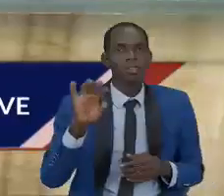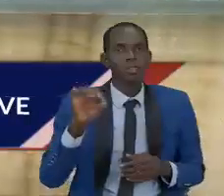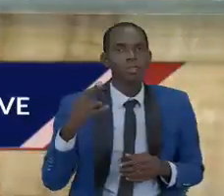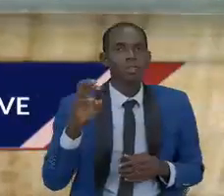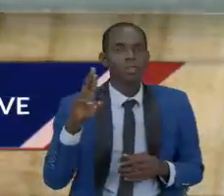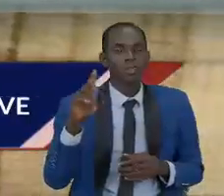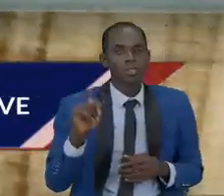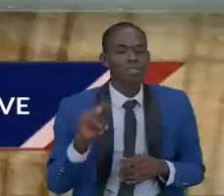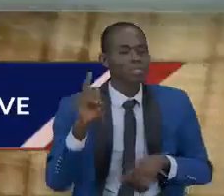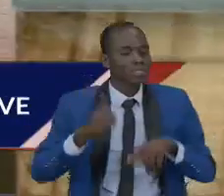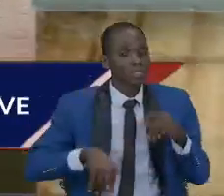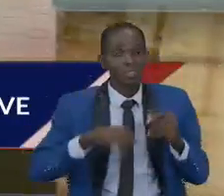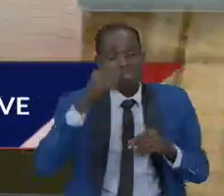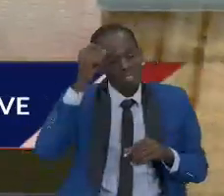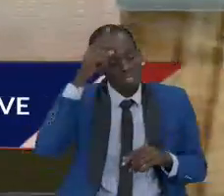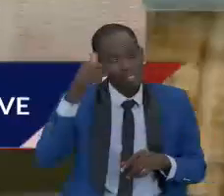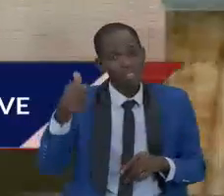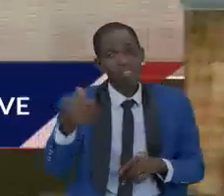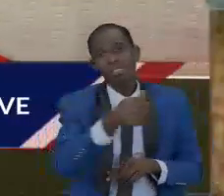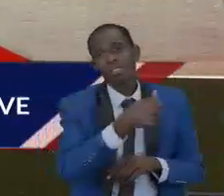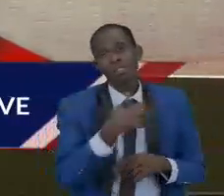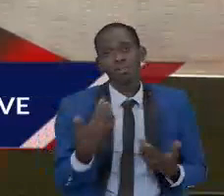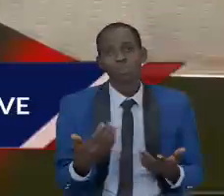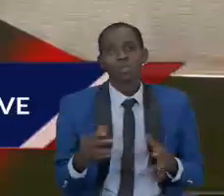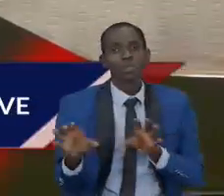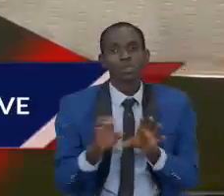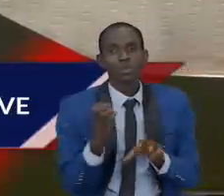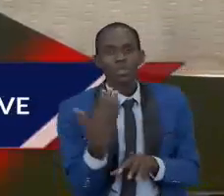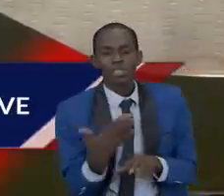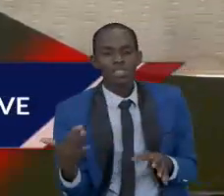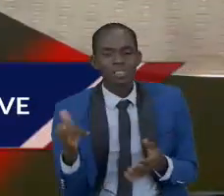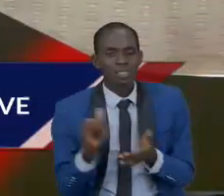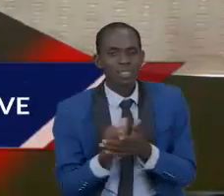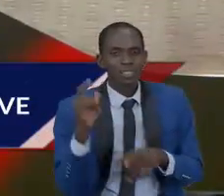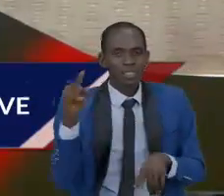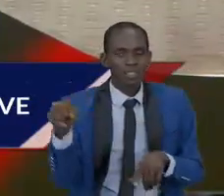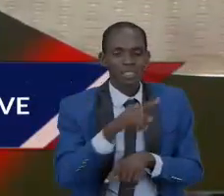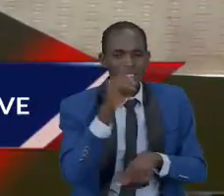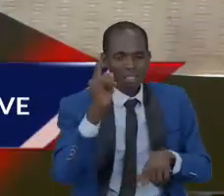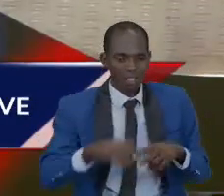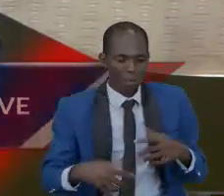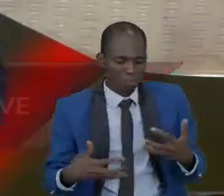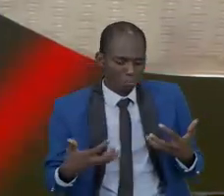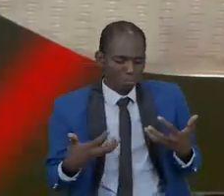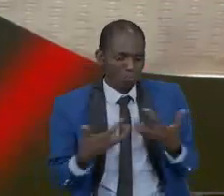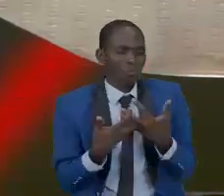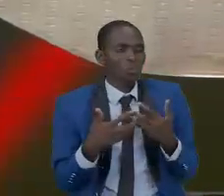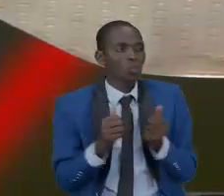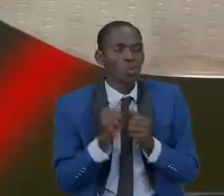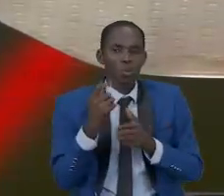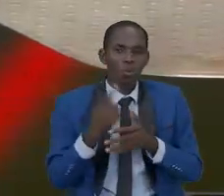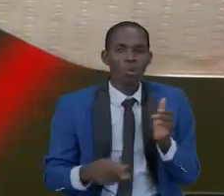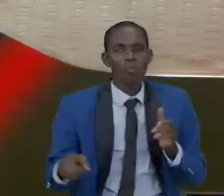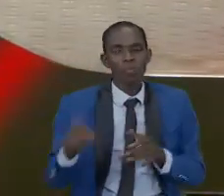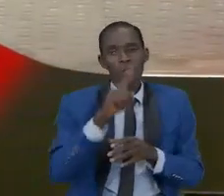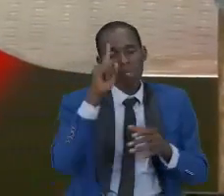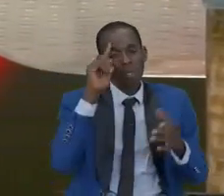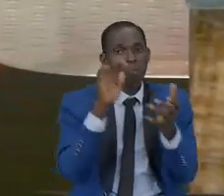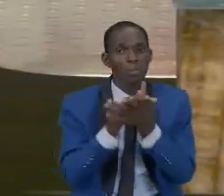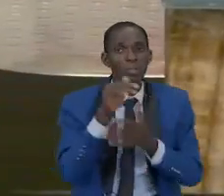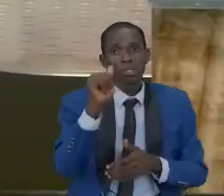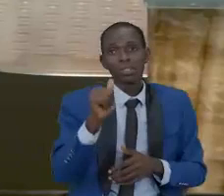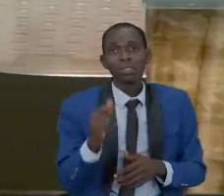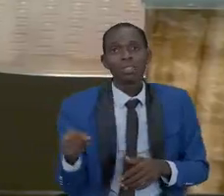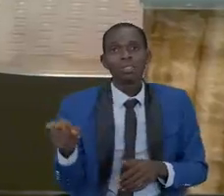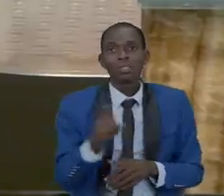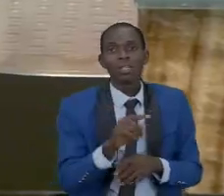even understand themselves they do things they cannot match with what they actually believe their